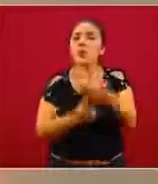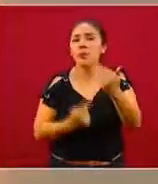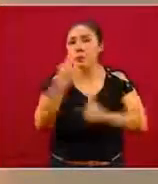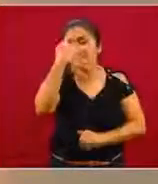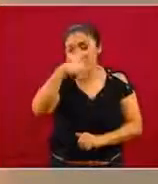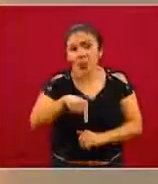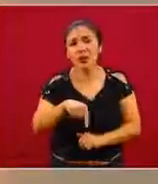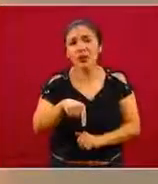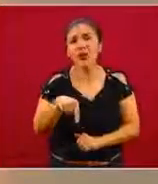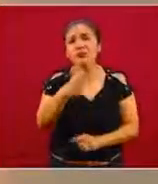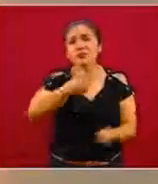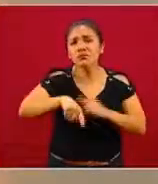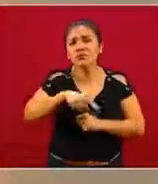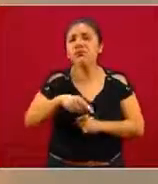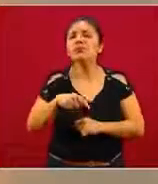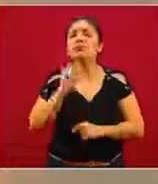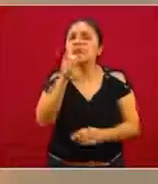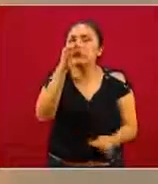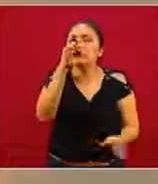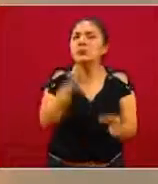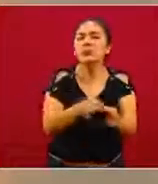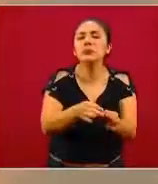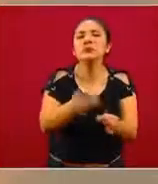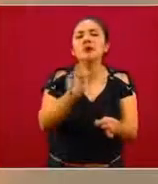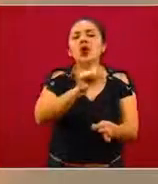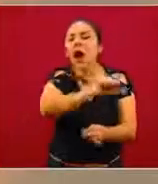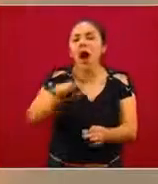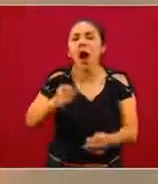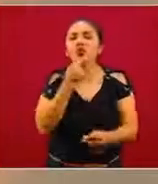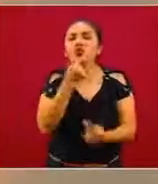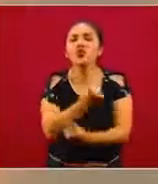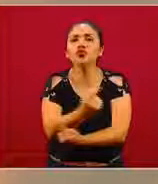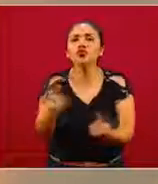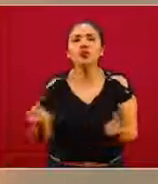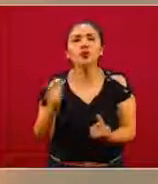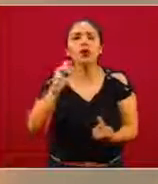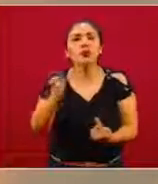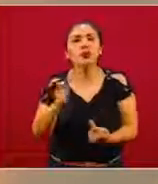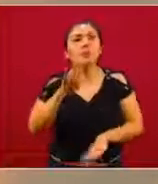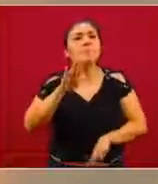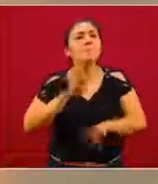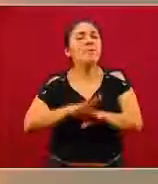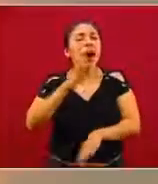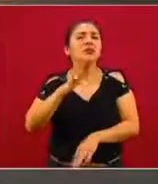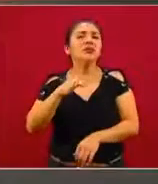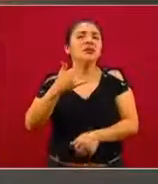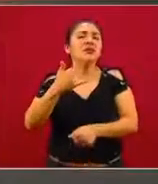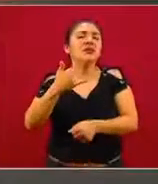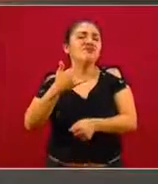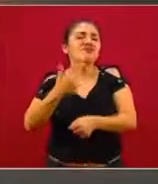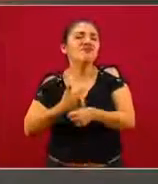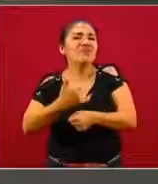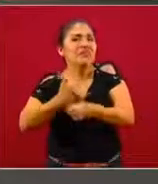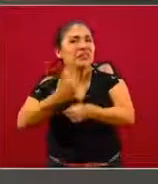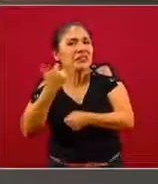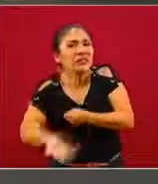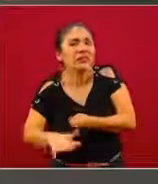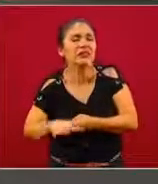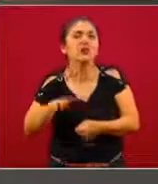certain programs that are directed at children who are in the most vulnerable